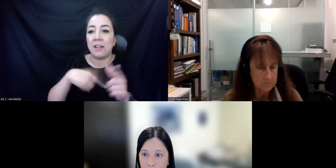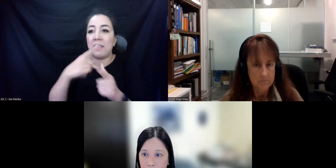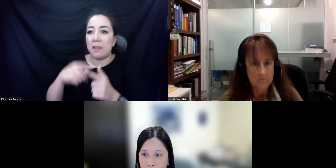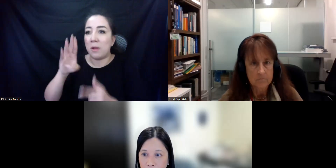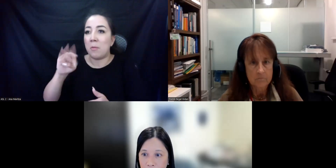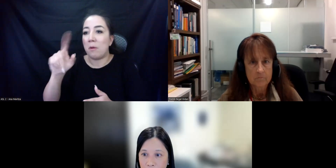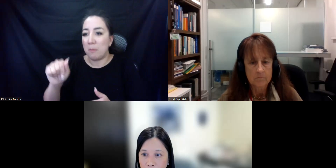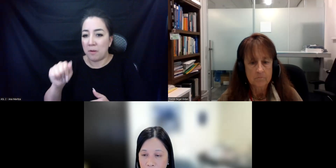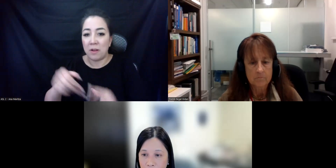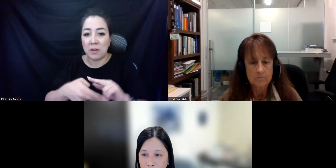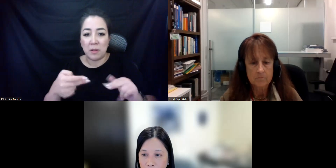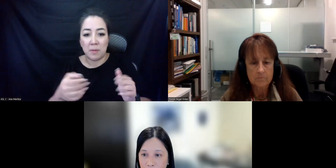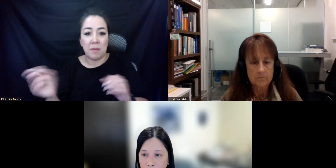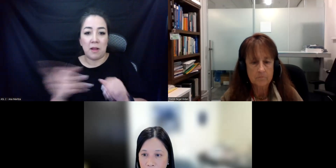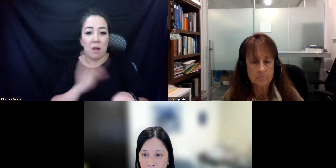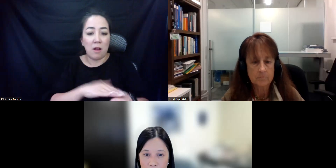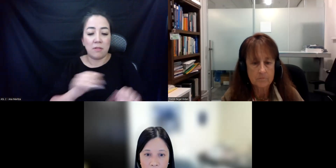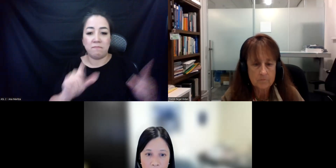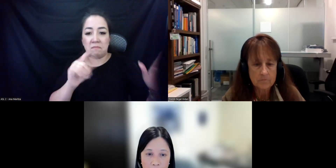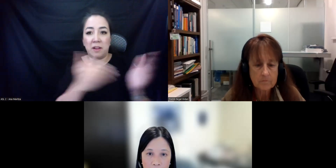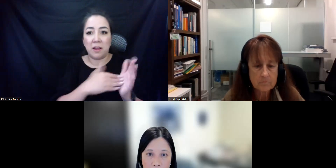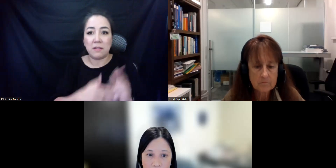Rosie, can you put the slides back up, please?